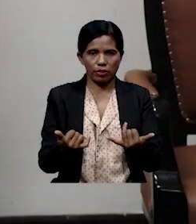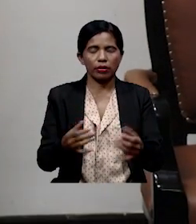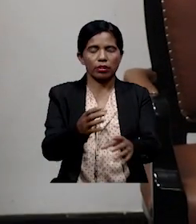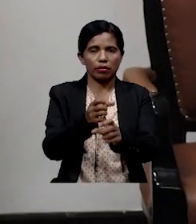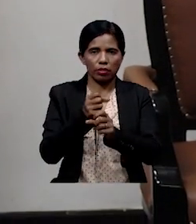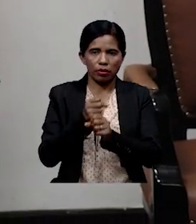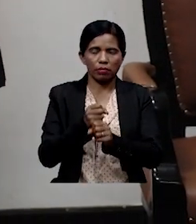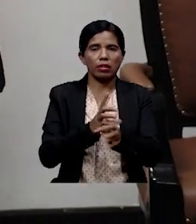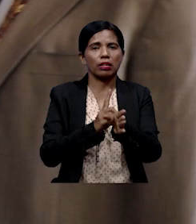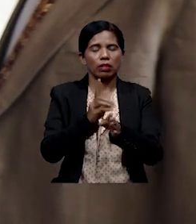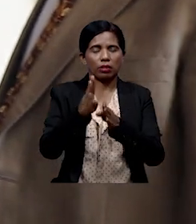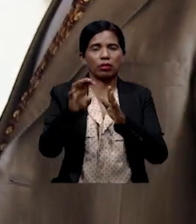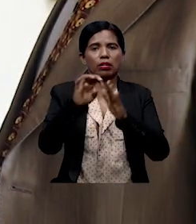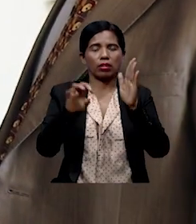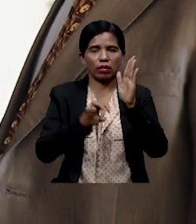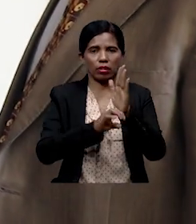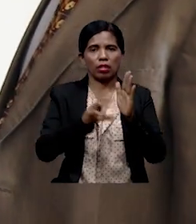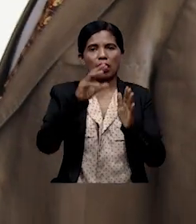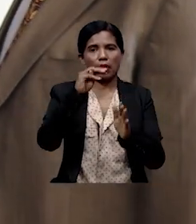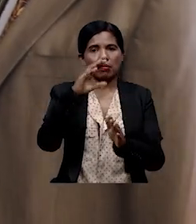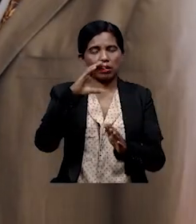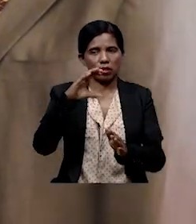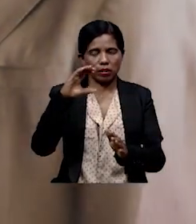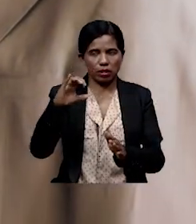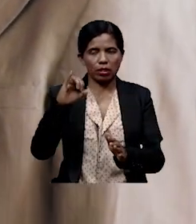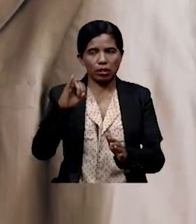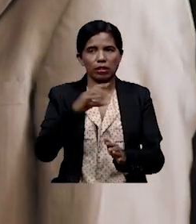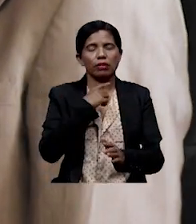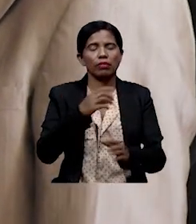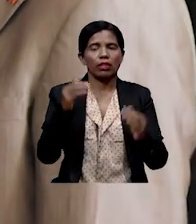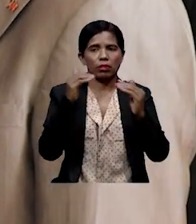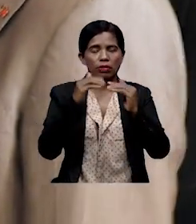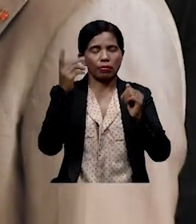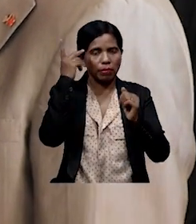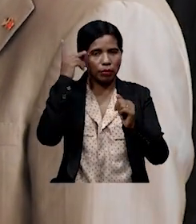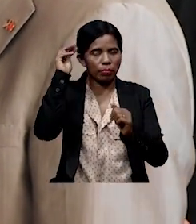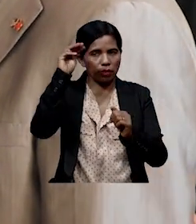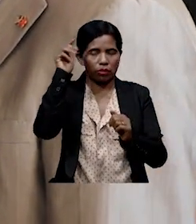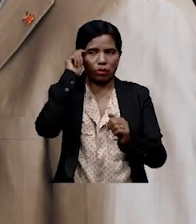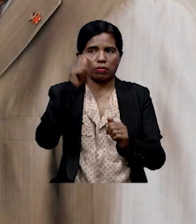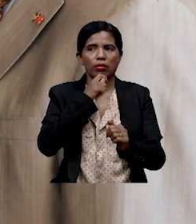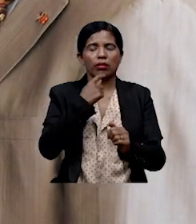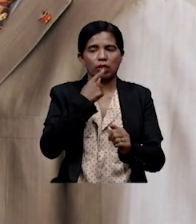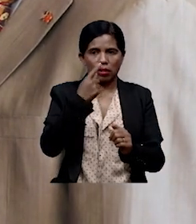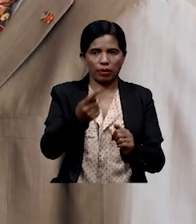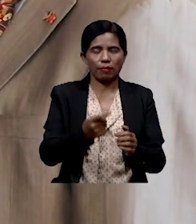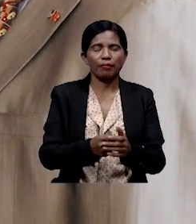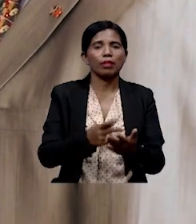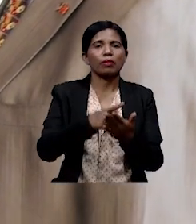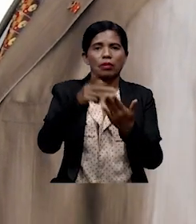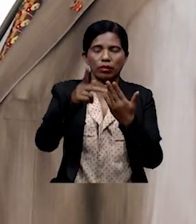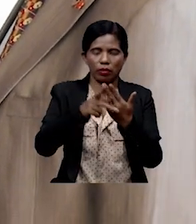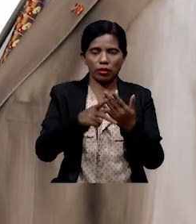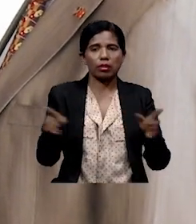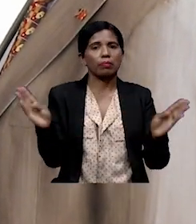cargo diretora executiva MCC durante encontro com o primeiro-ministro Tauru Matanruak Hateten. Programa ne se